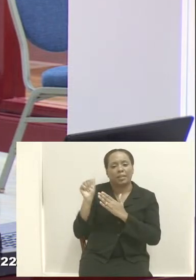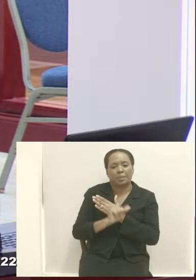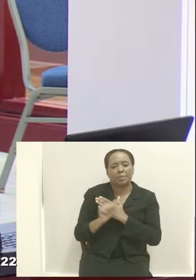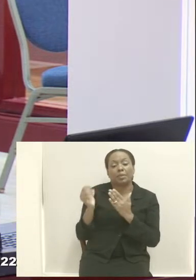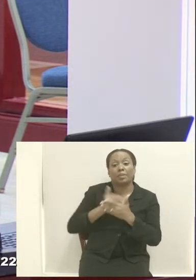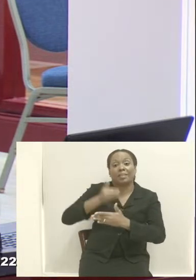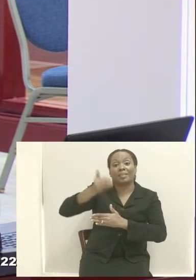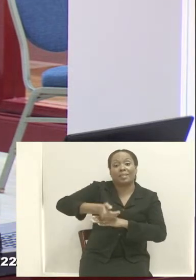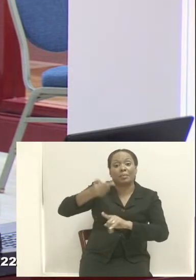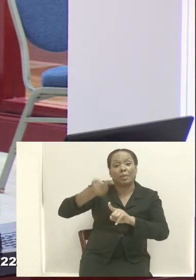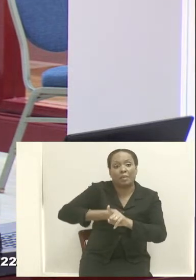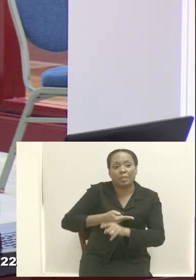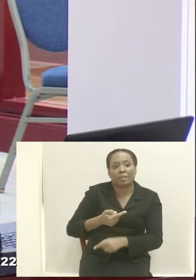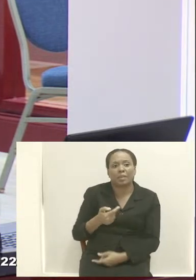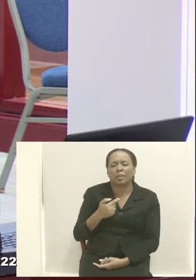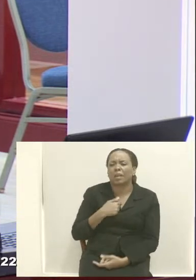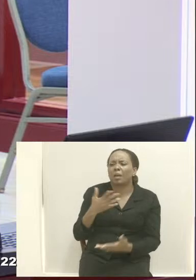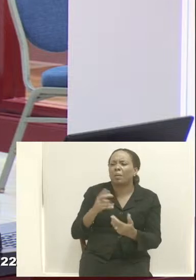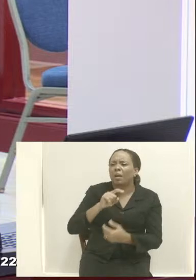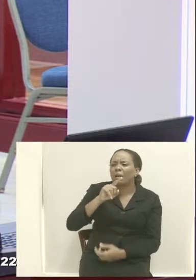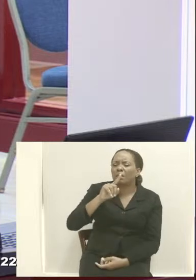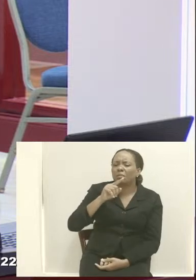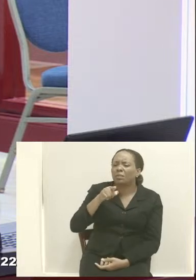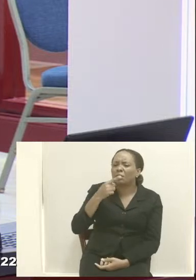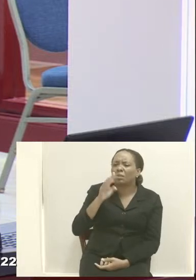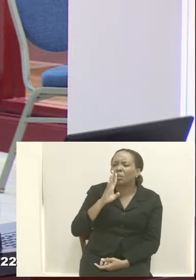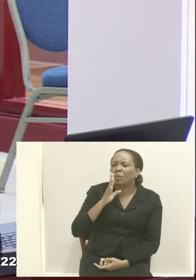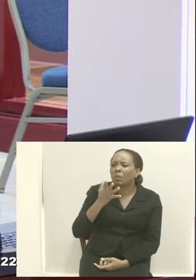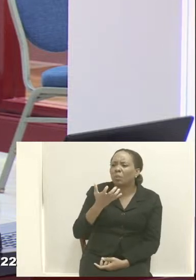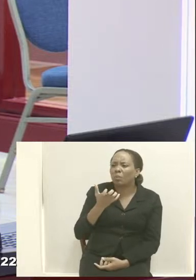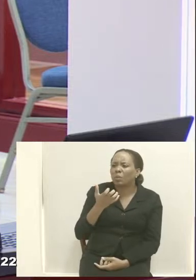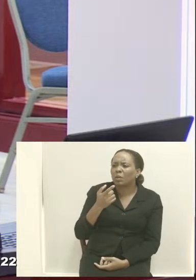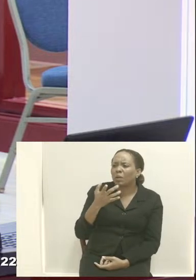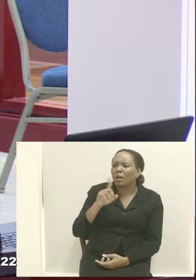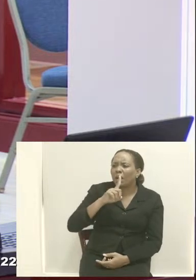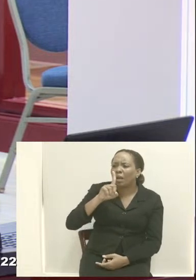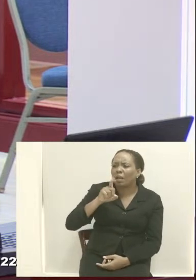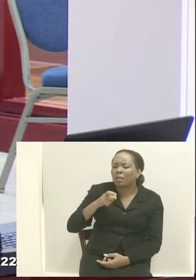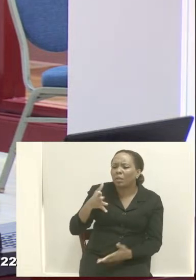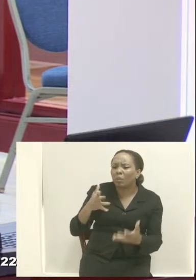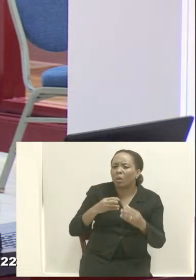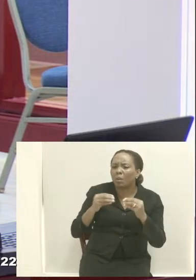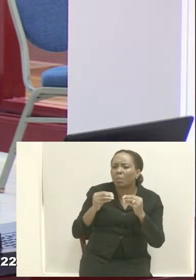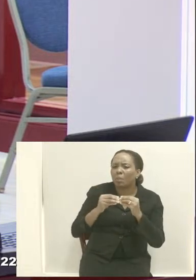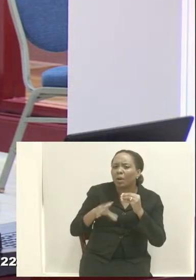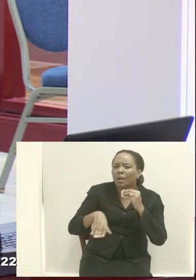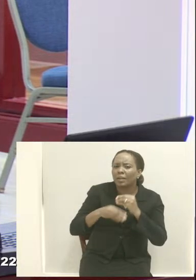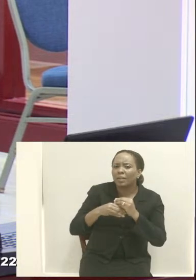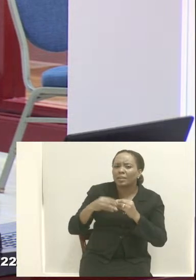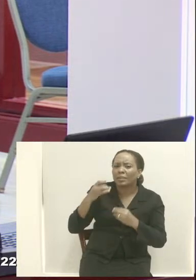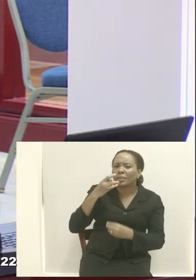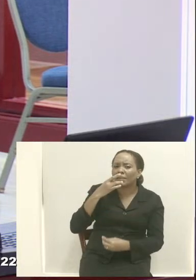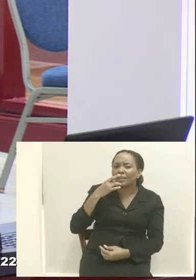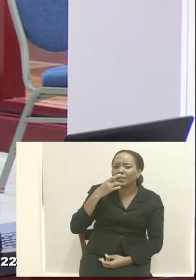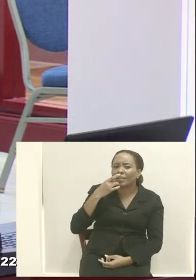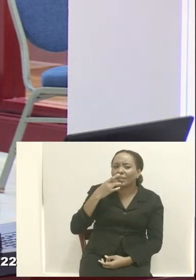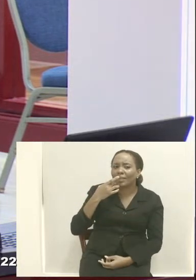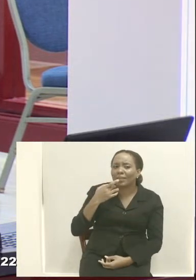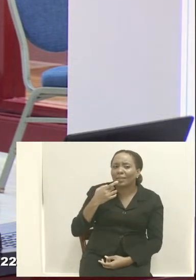is that you need additional lighting. And if that is the case, that's a separate,